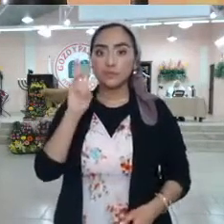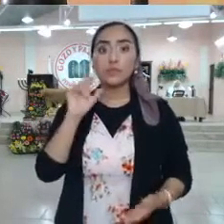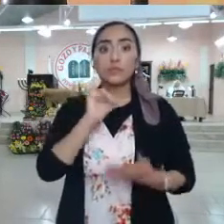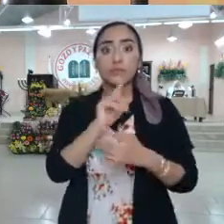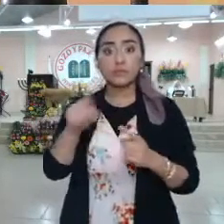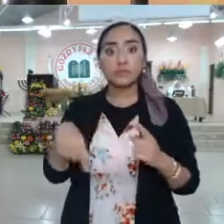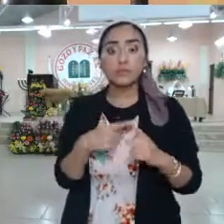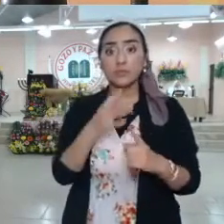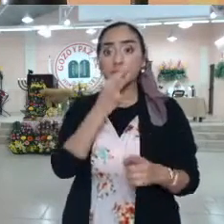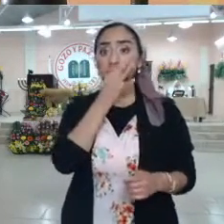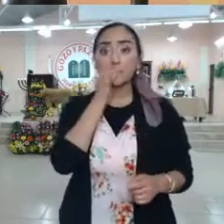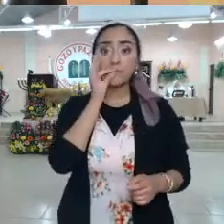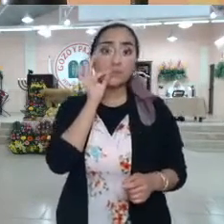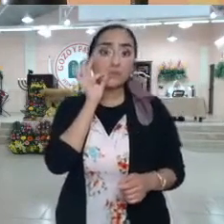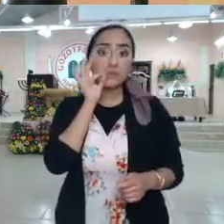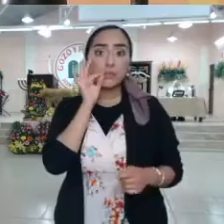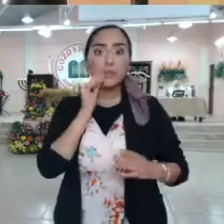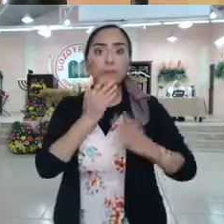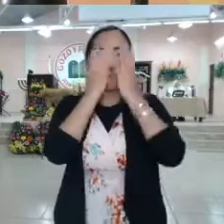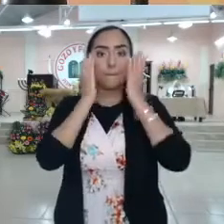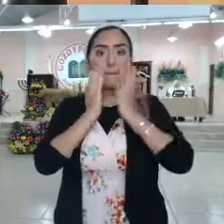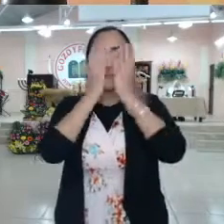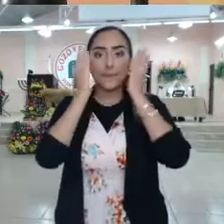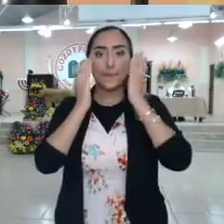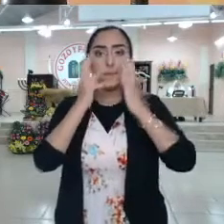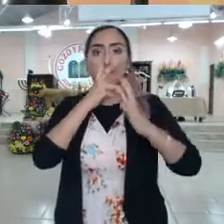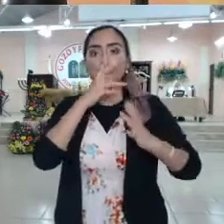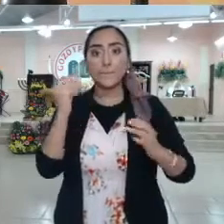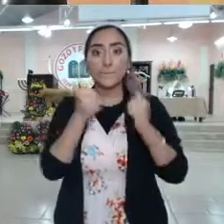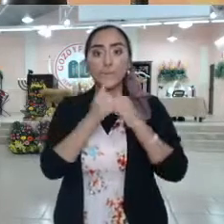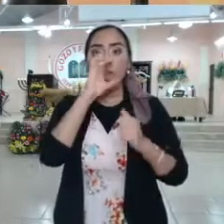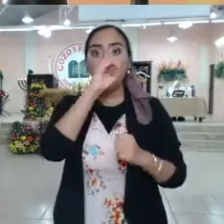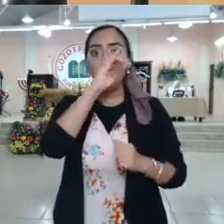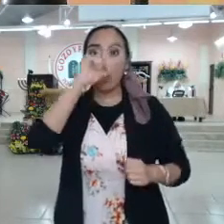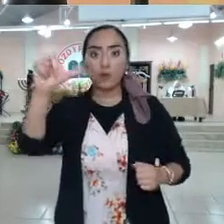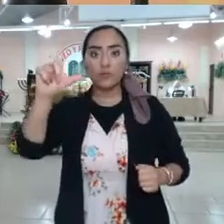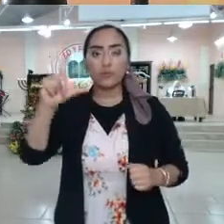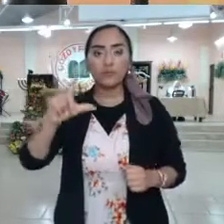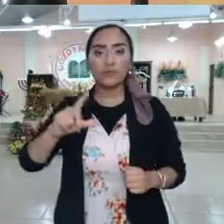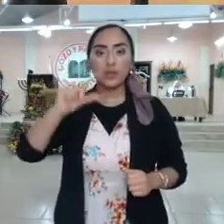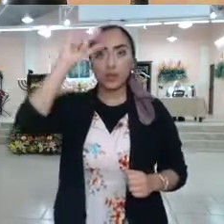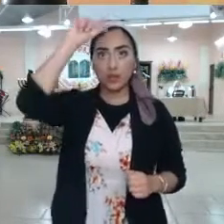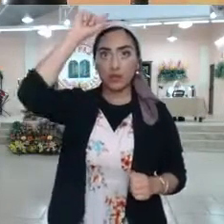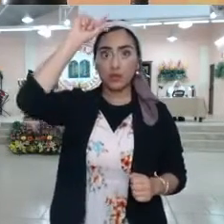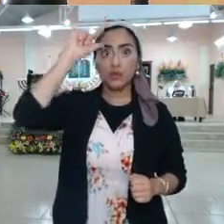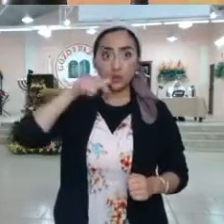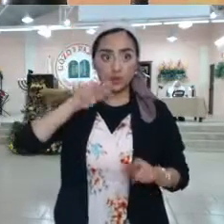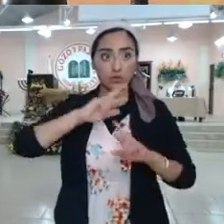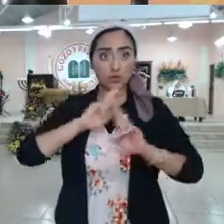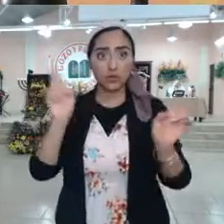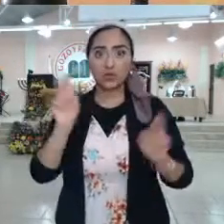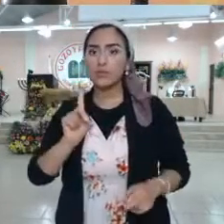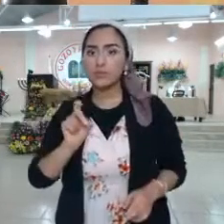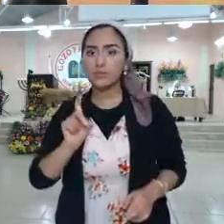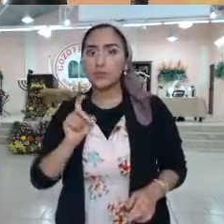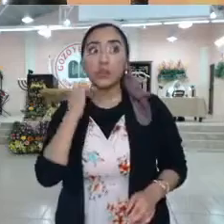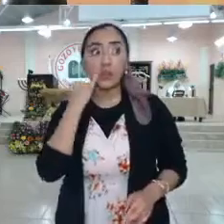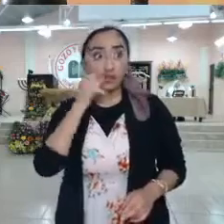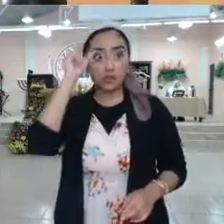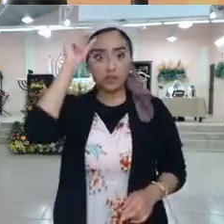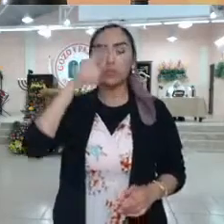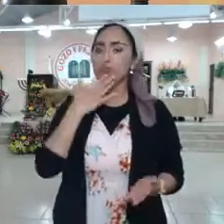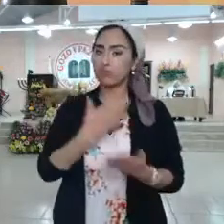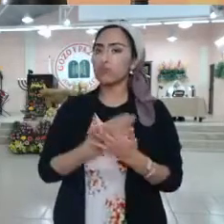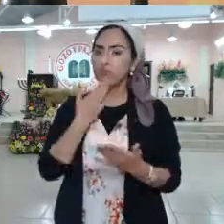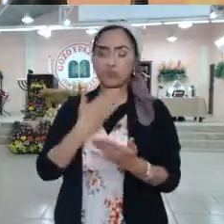Joshua says that when you fast, you wash your face, and you anoint yourself with. Have you anointed yourself? No, right?